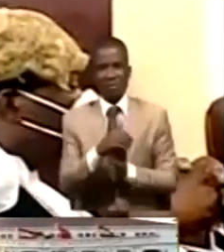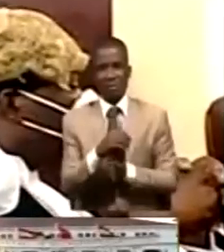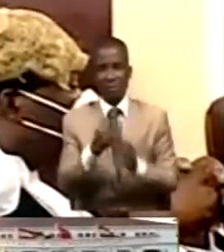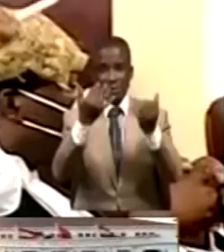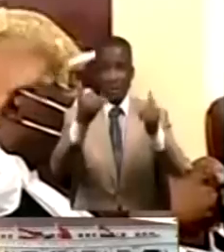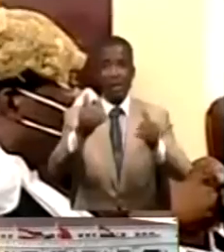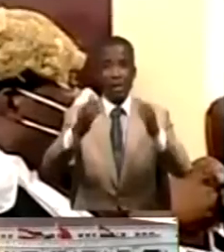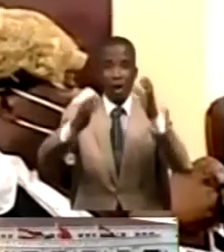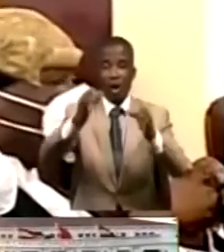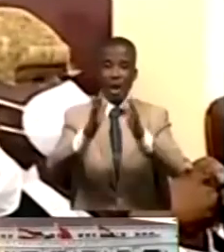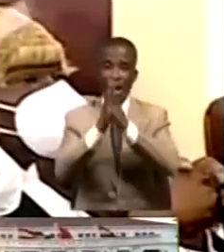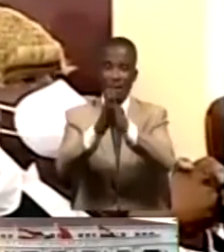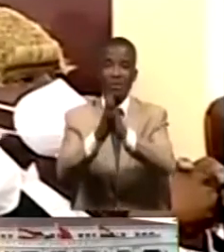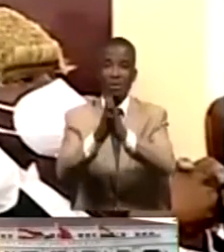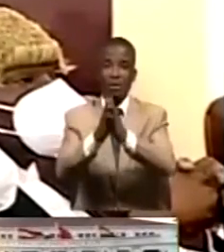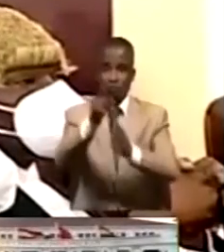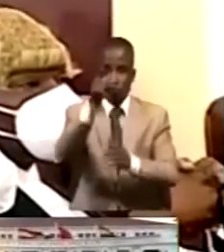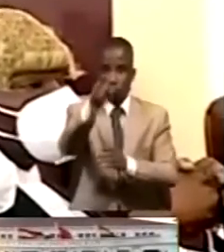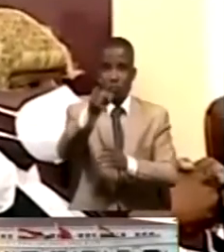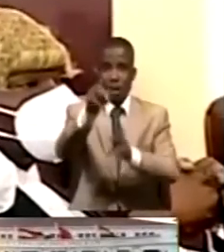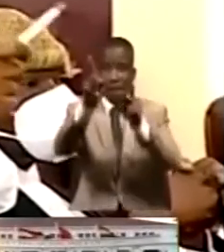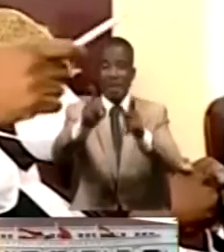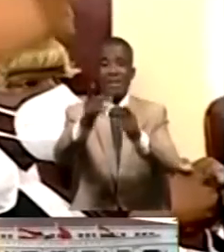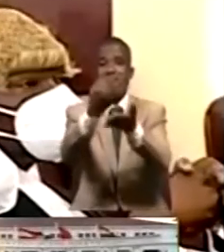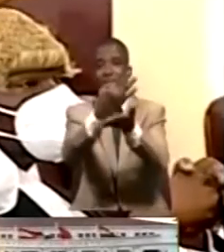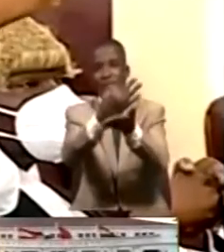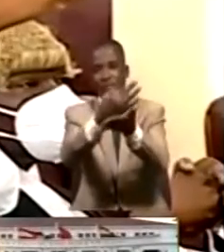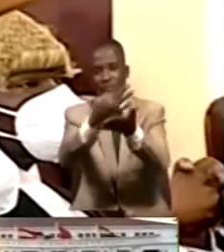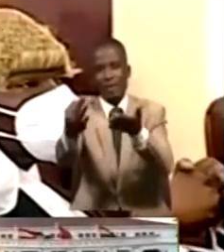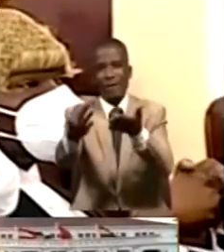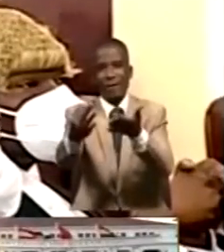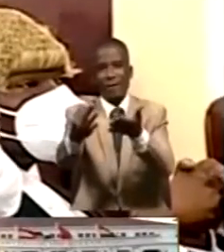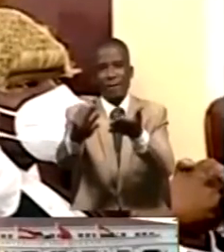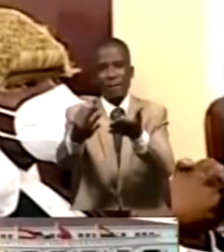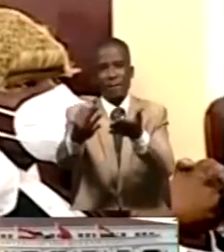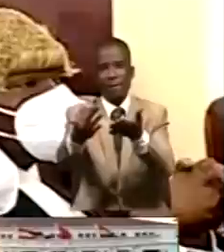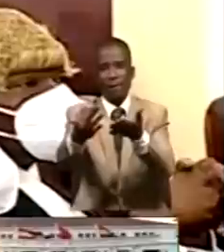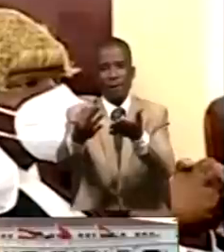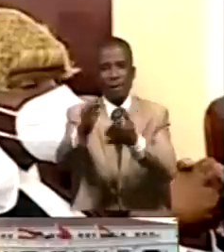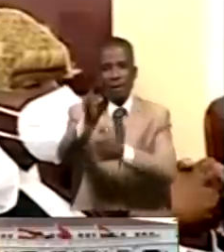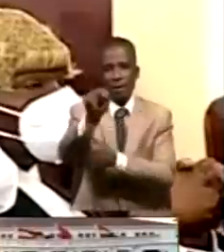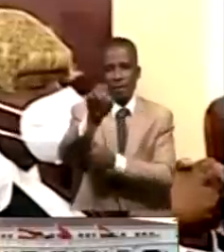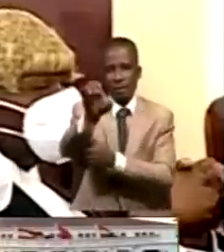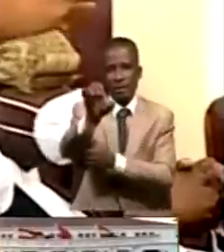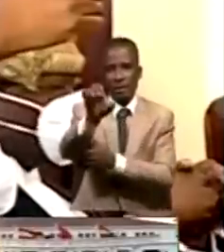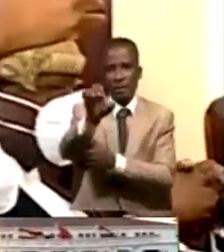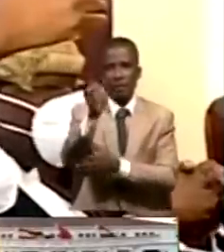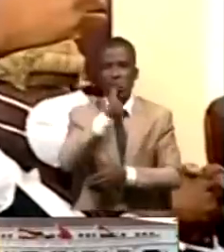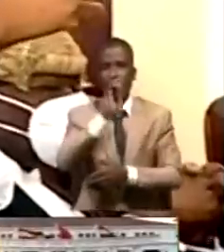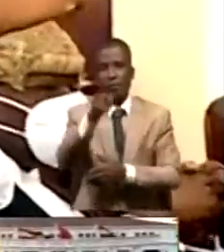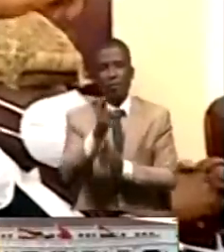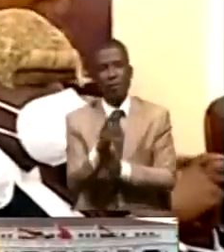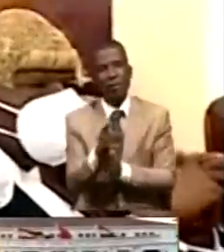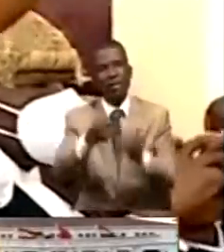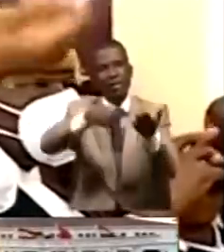your agents, including you, failed the petitioner monumentally by signing